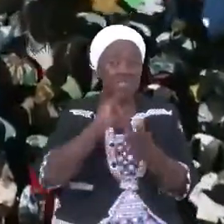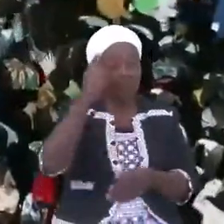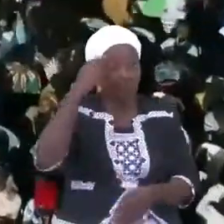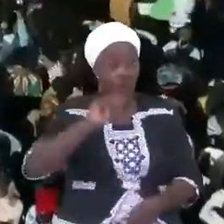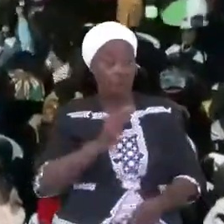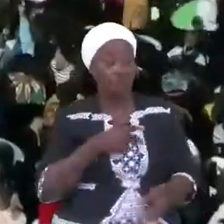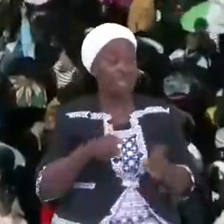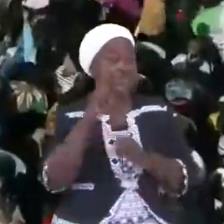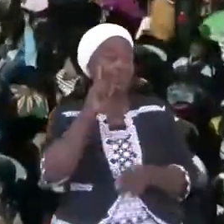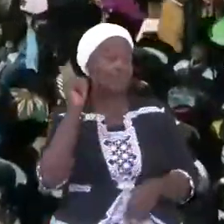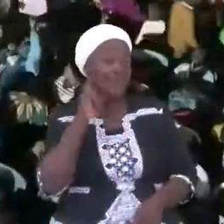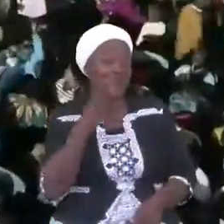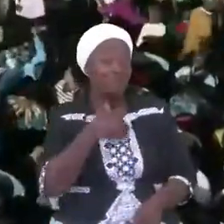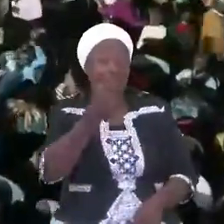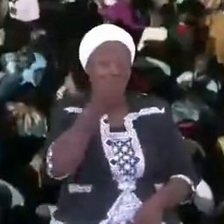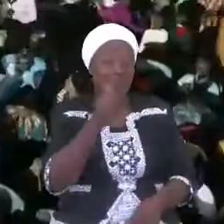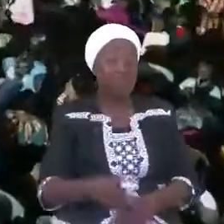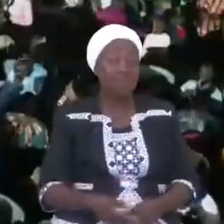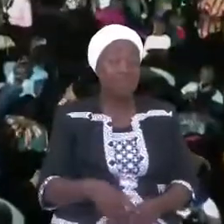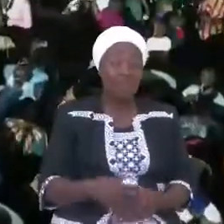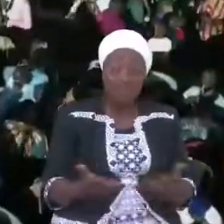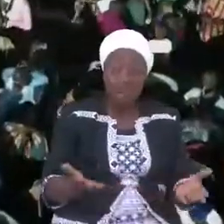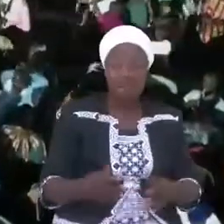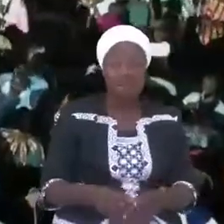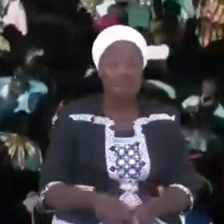let's make sure we attend to everyone.